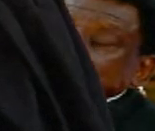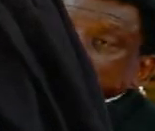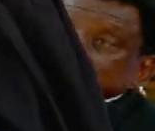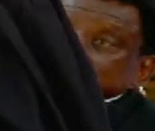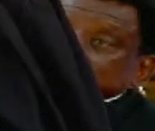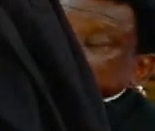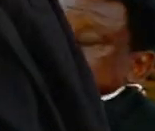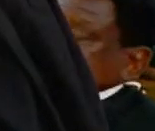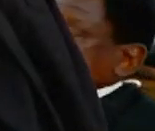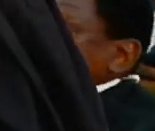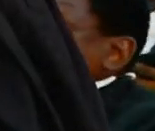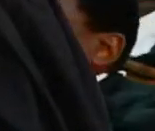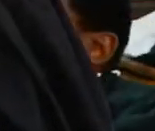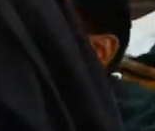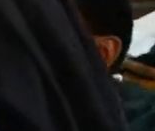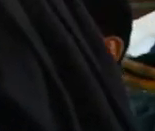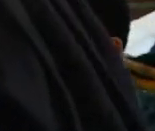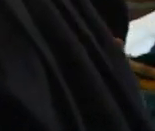the issue